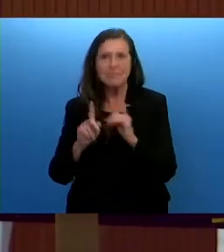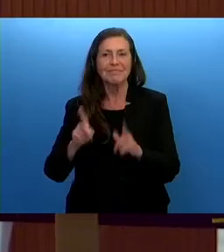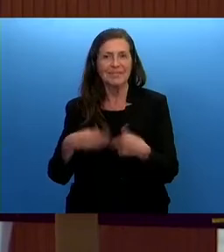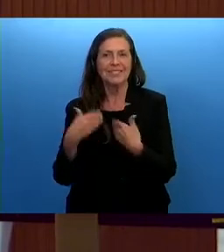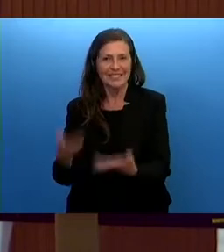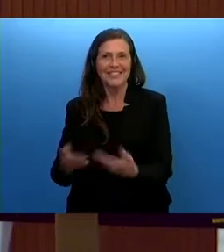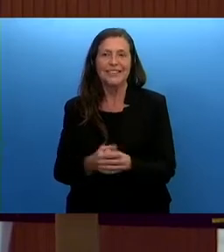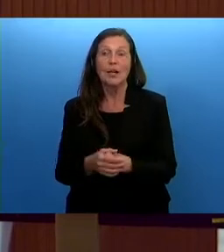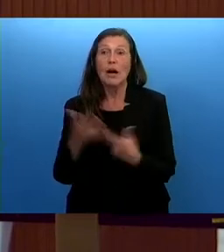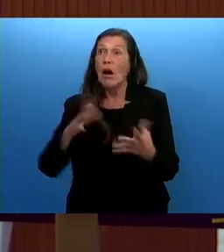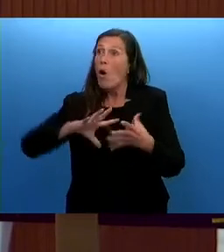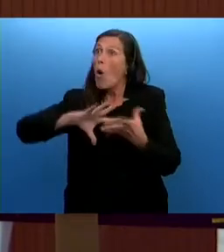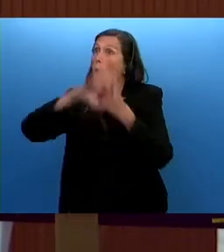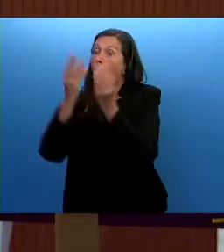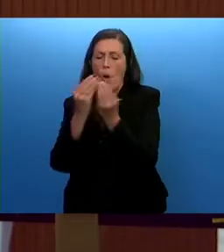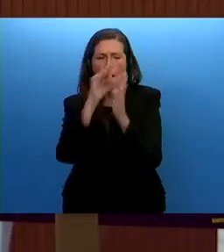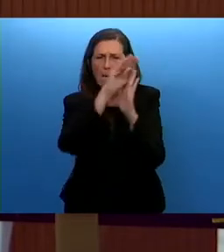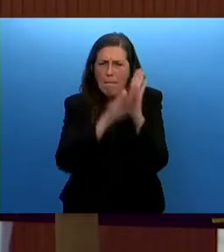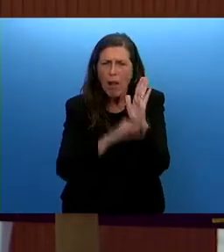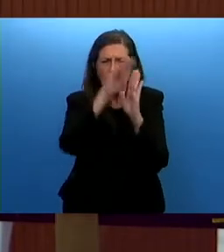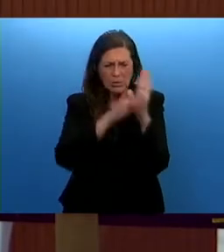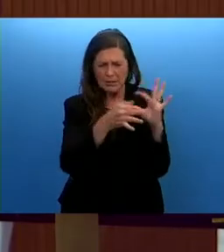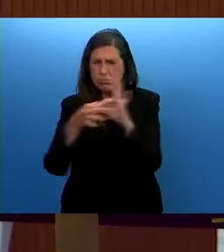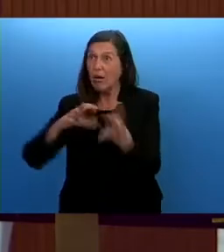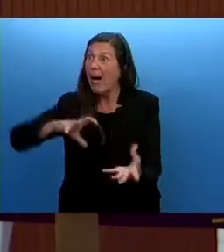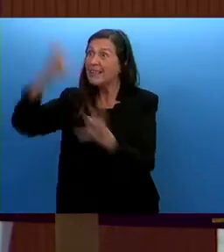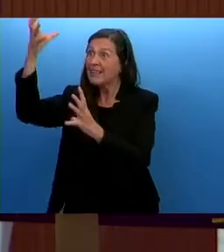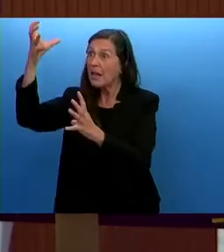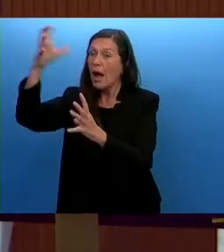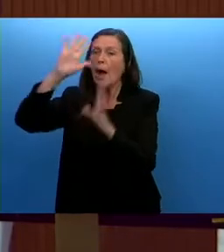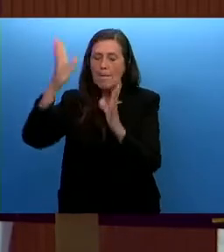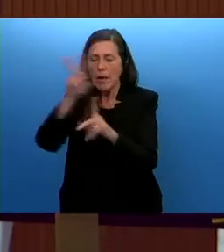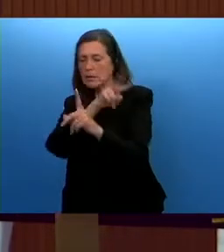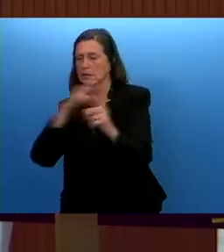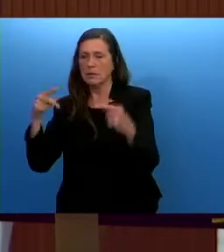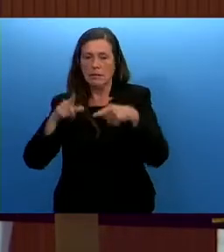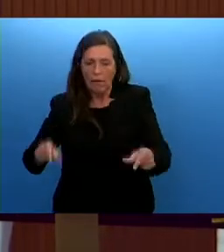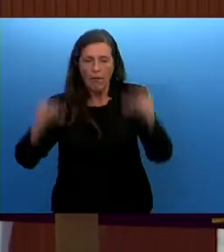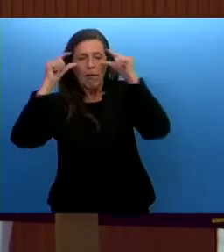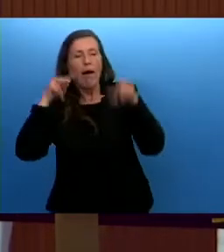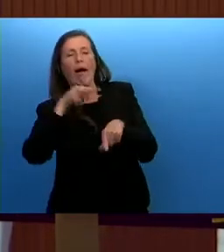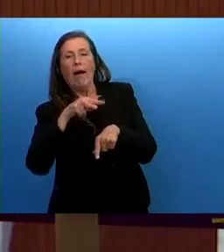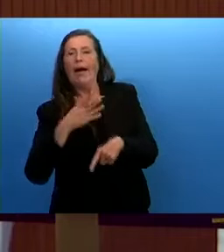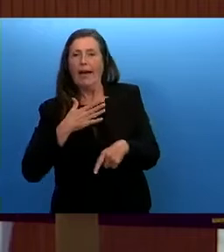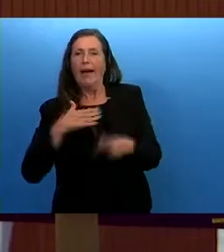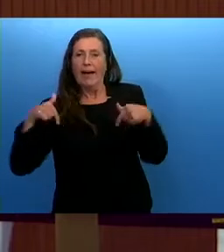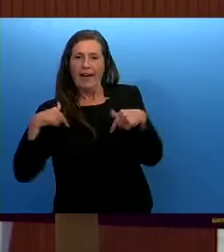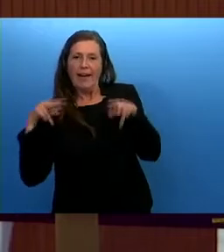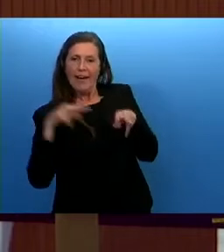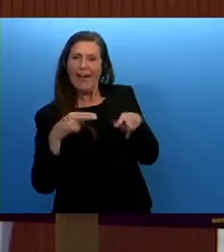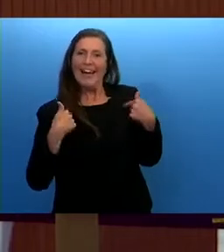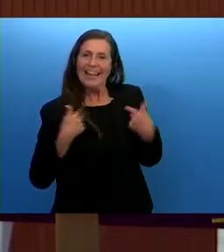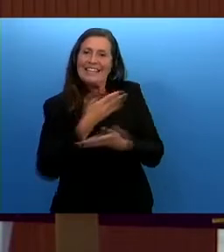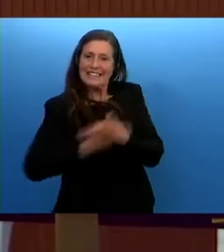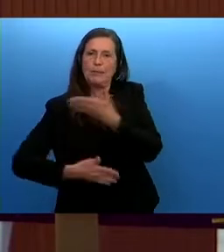risk reduction policies to integrate a disability perspective and promote inclusive decision-making that should be based